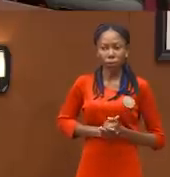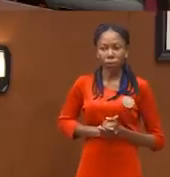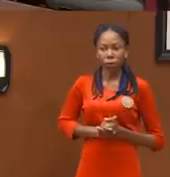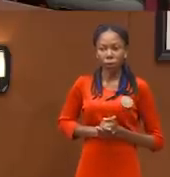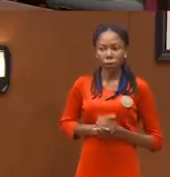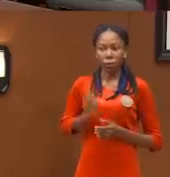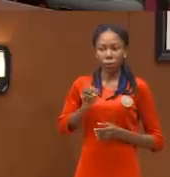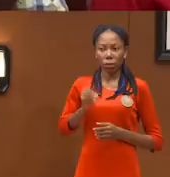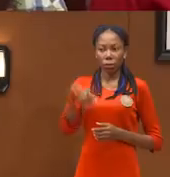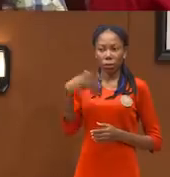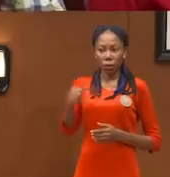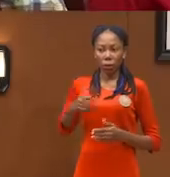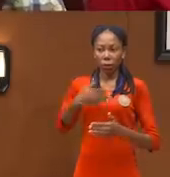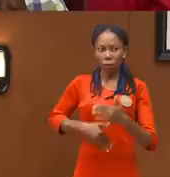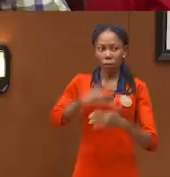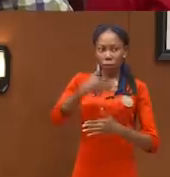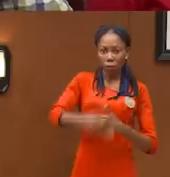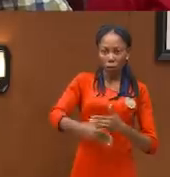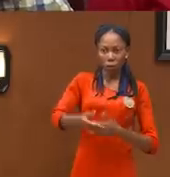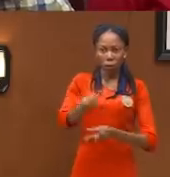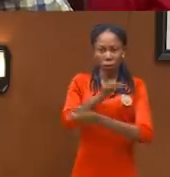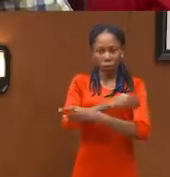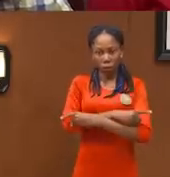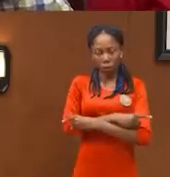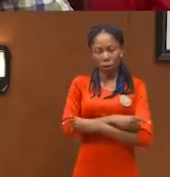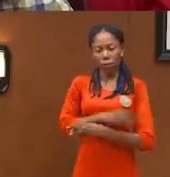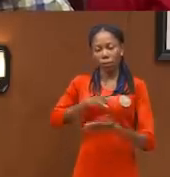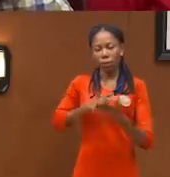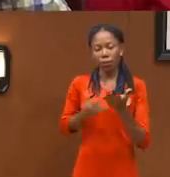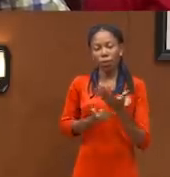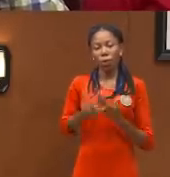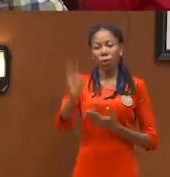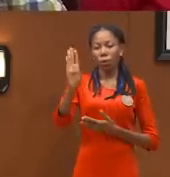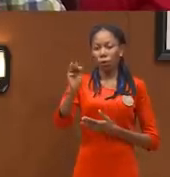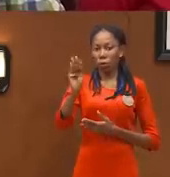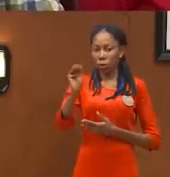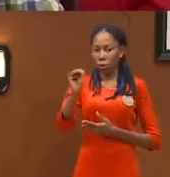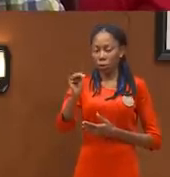So, the following day, which was on Thursday, January 14,